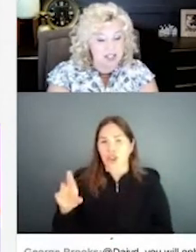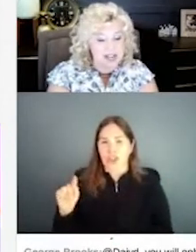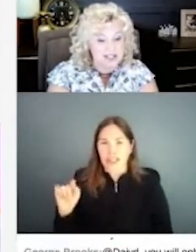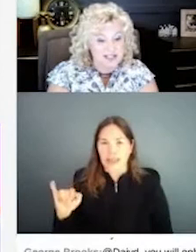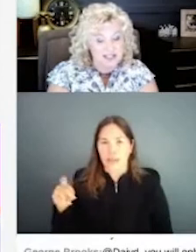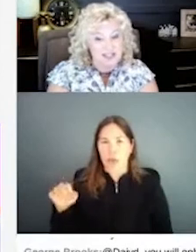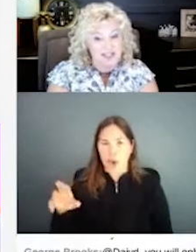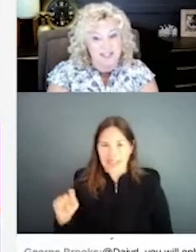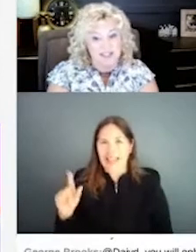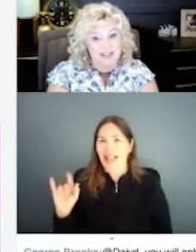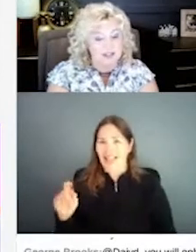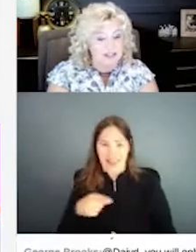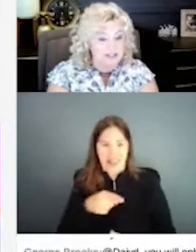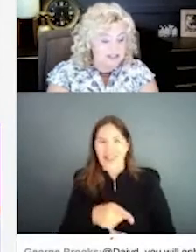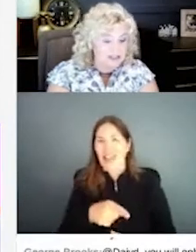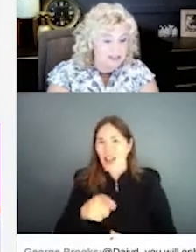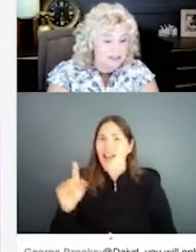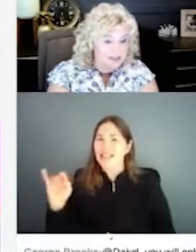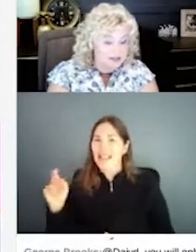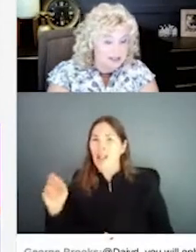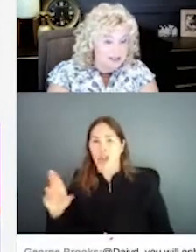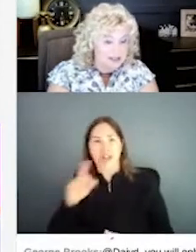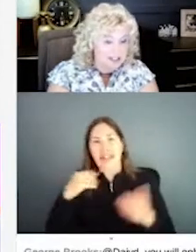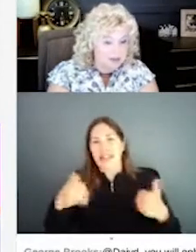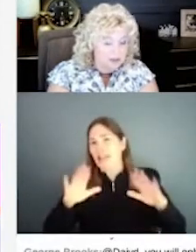chat. And like Tanner said, that's